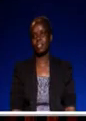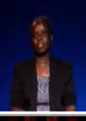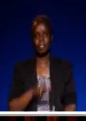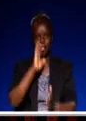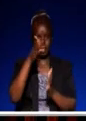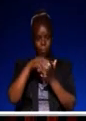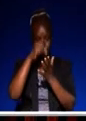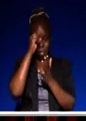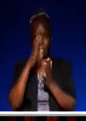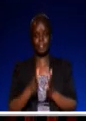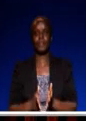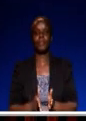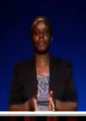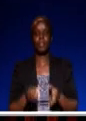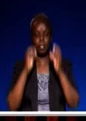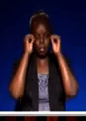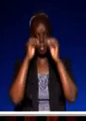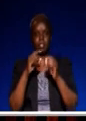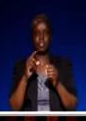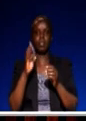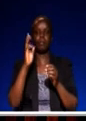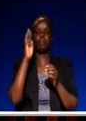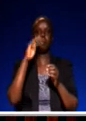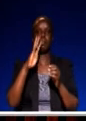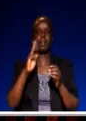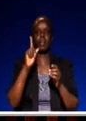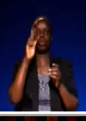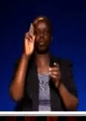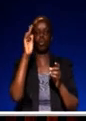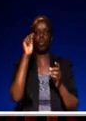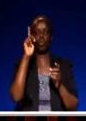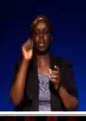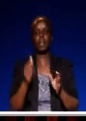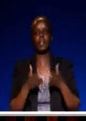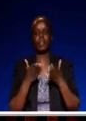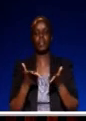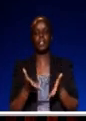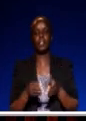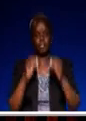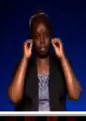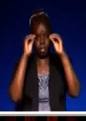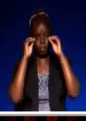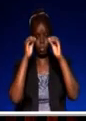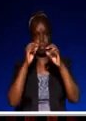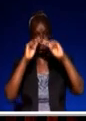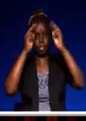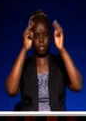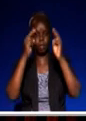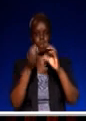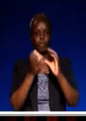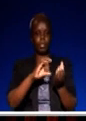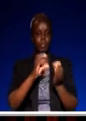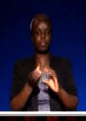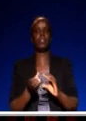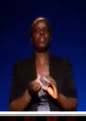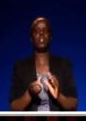Hello students, I am teacher Thaddeus Baluka, and today I'm teaching the topic of chemistry. I'm